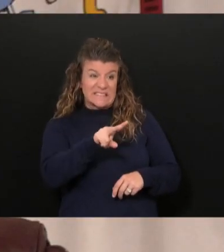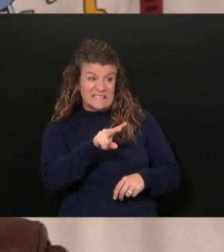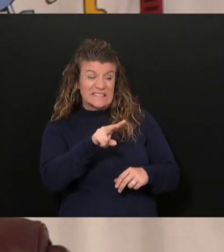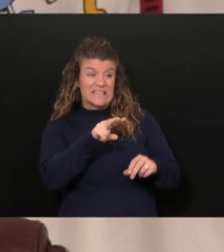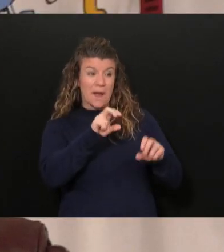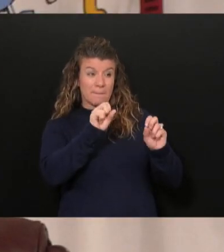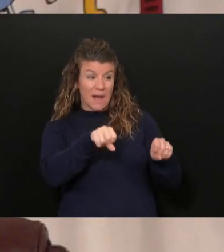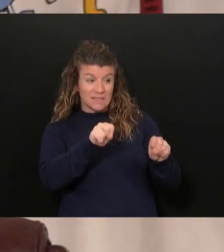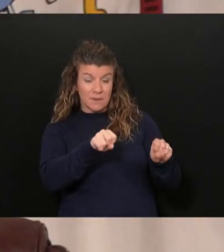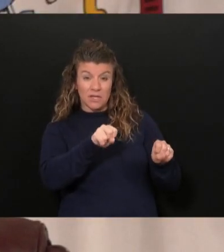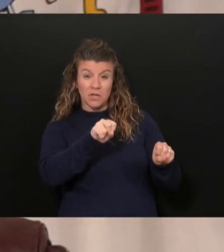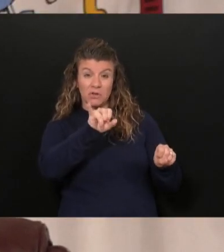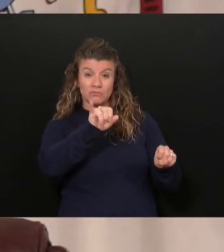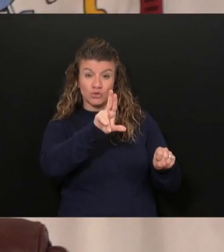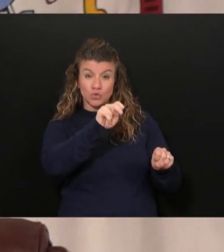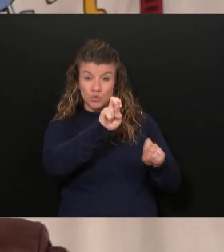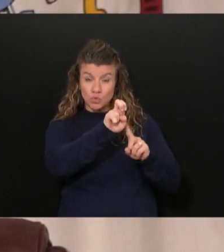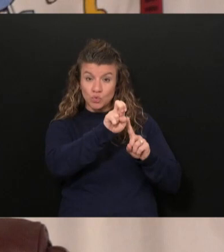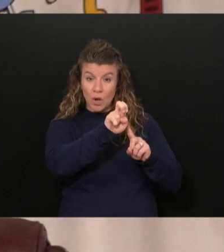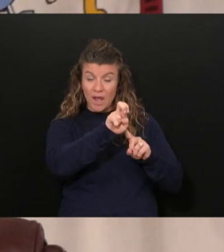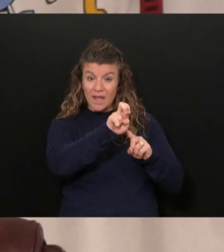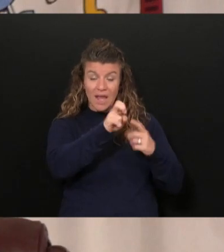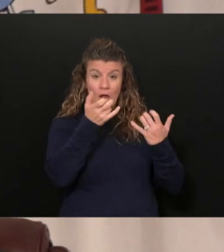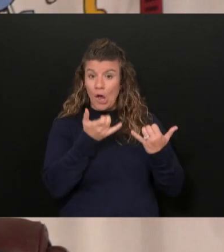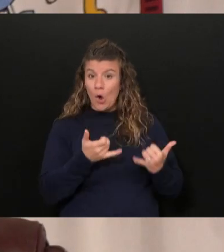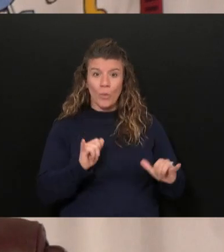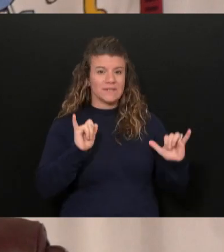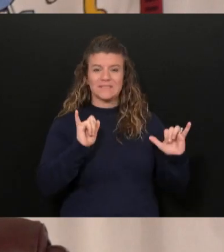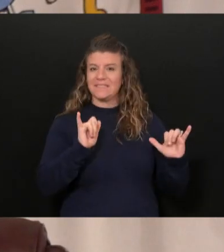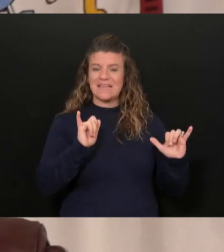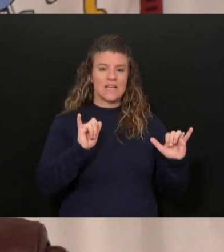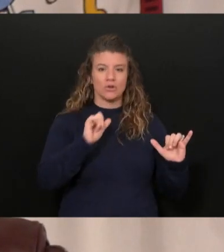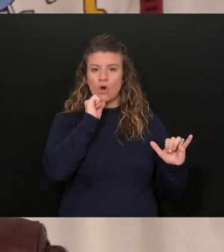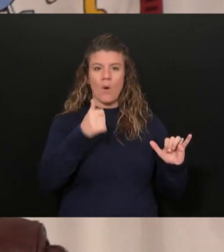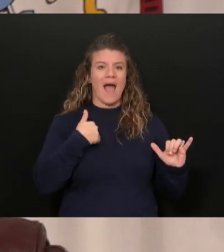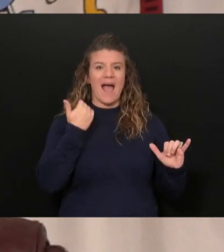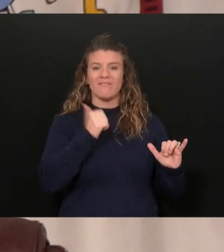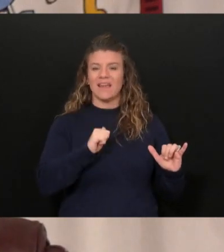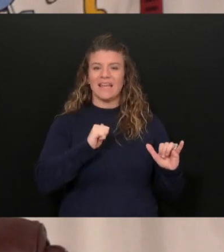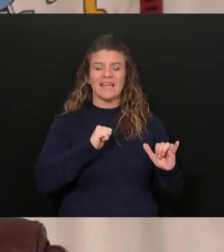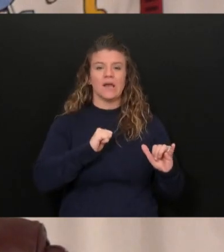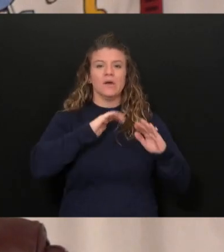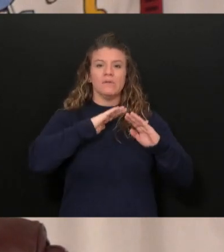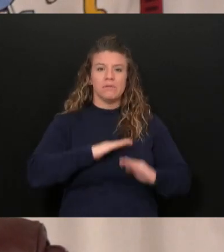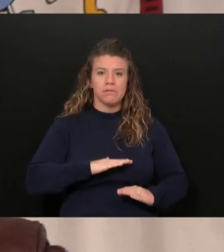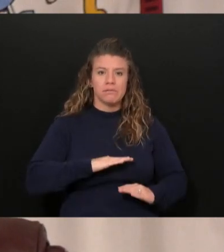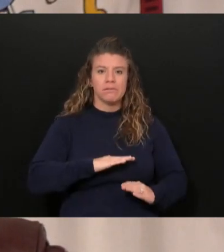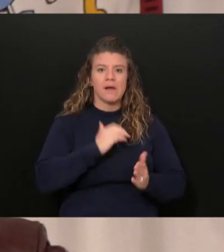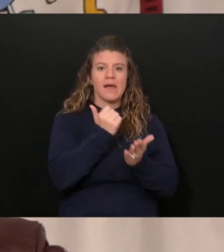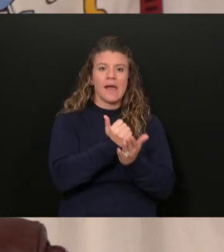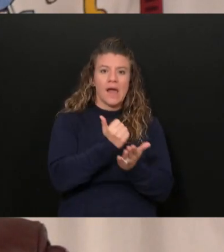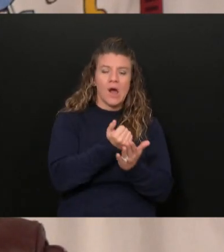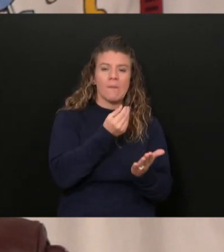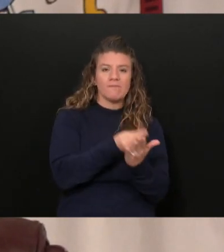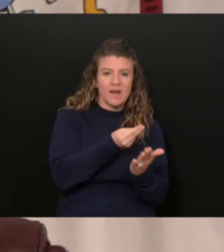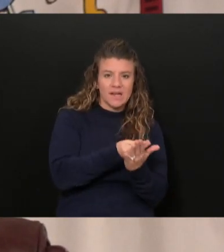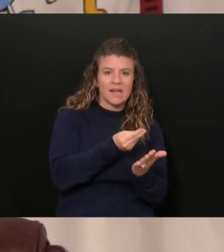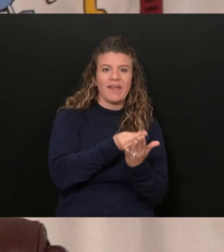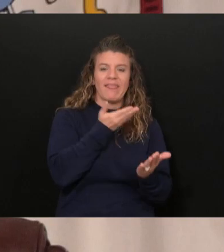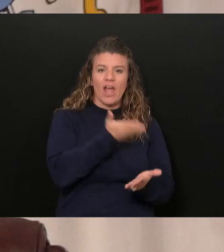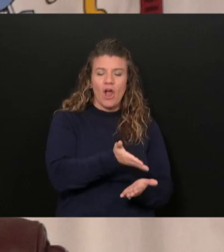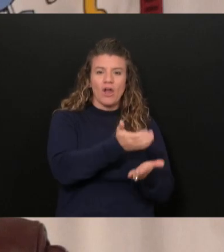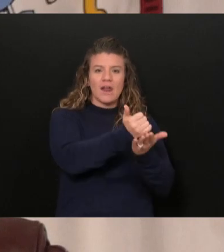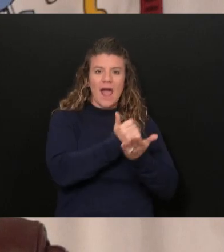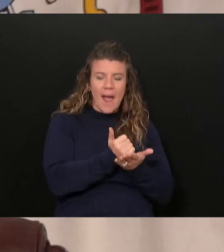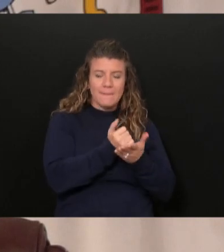of June, and we don't have relief that is in place to be able